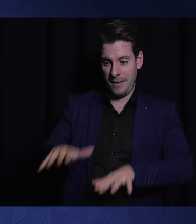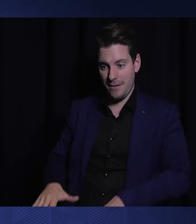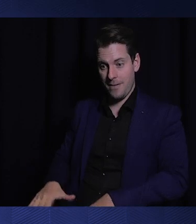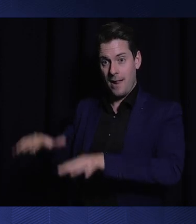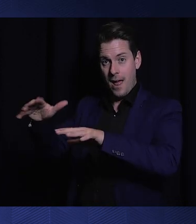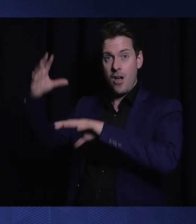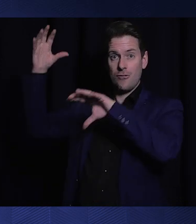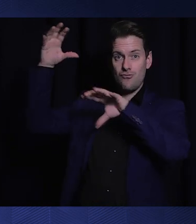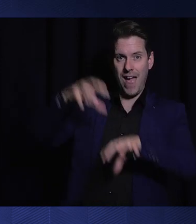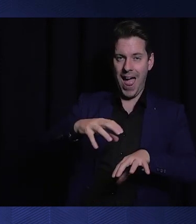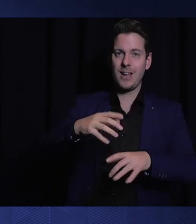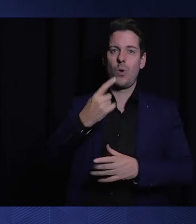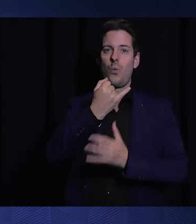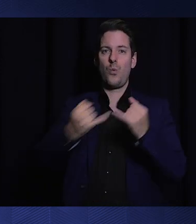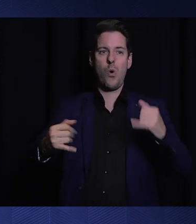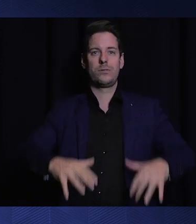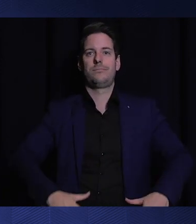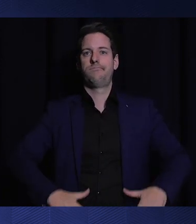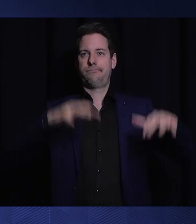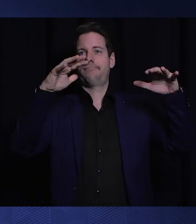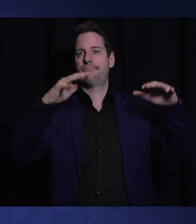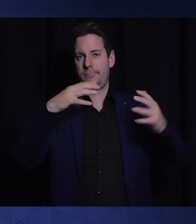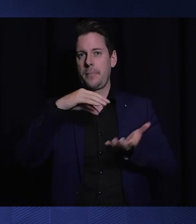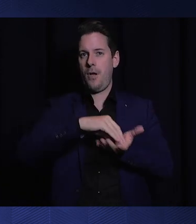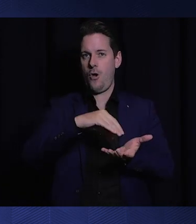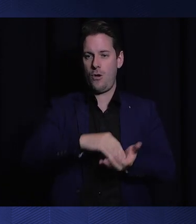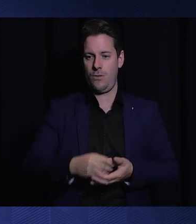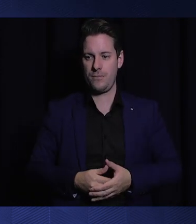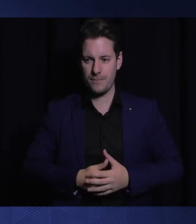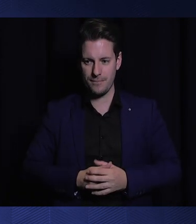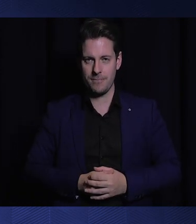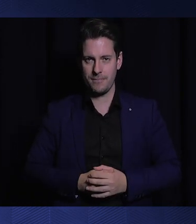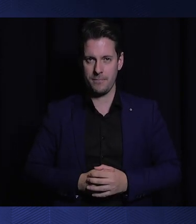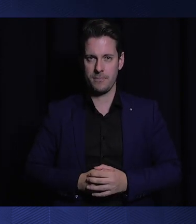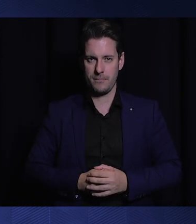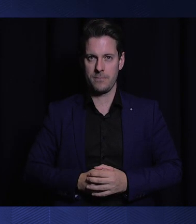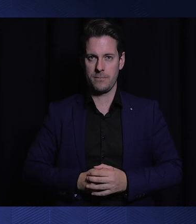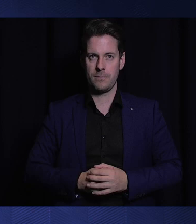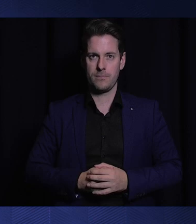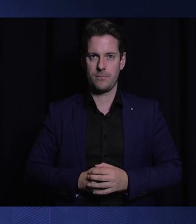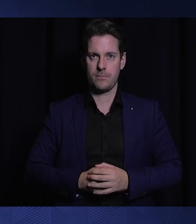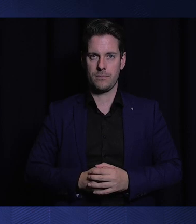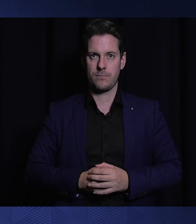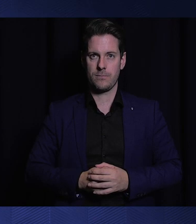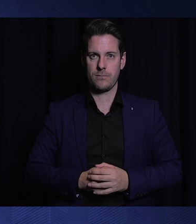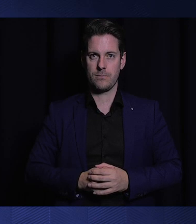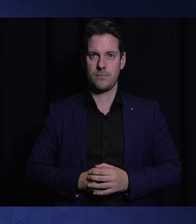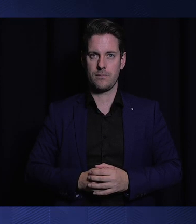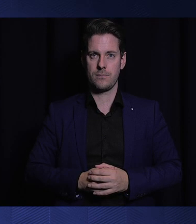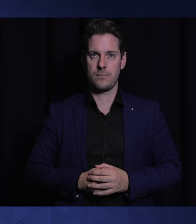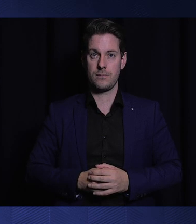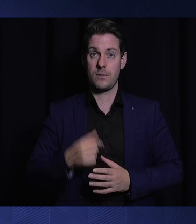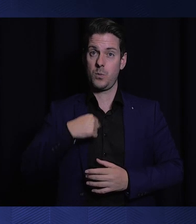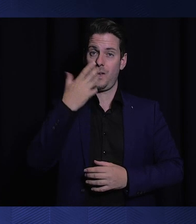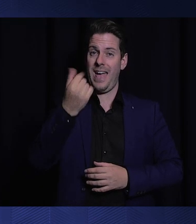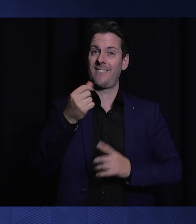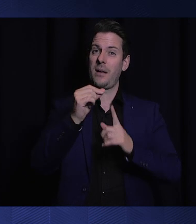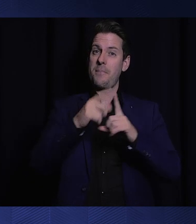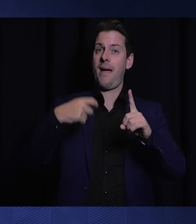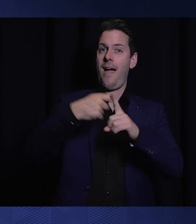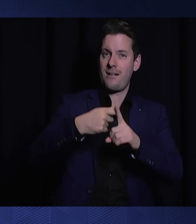together and the floods occur within Bangkok. So we also have this park